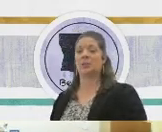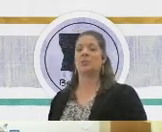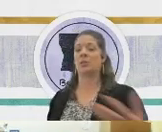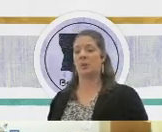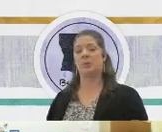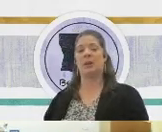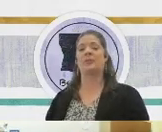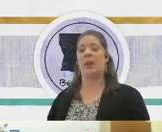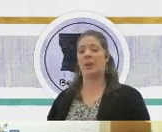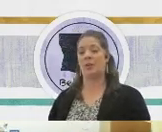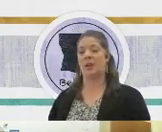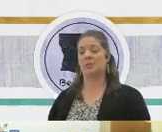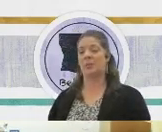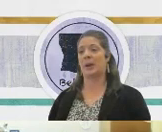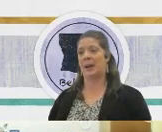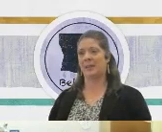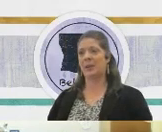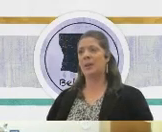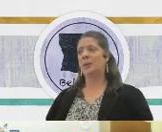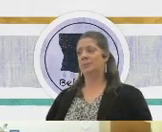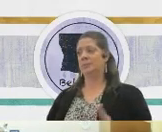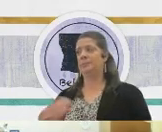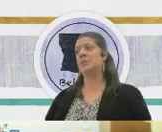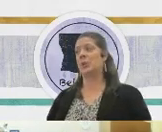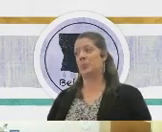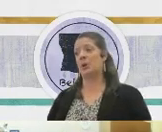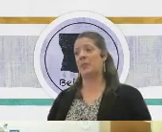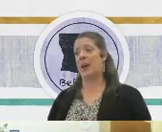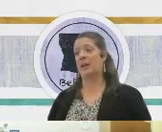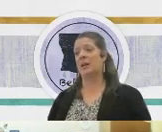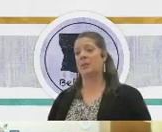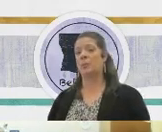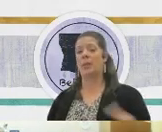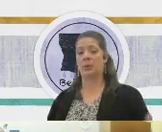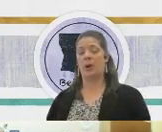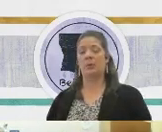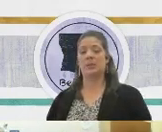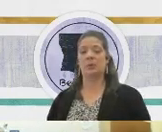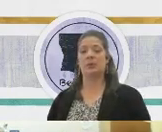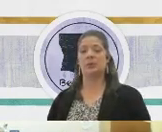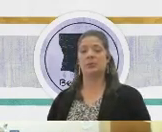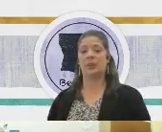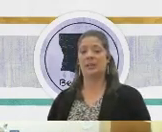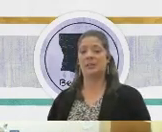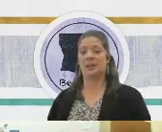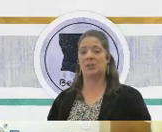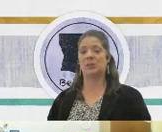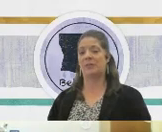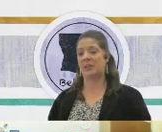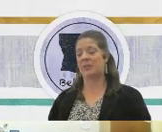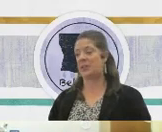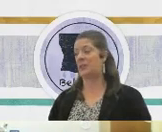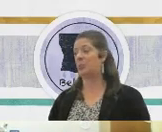the educator, you're going to be applying for that OS on their behalf. So a part of that, one of the requirements in one of those revised